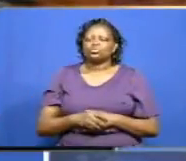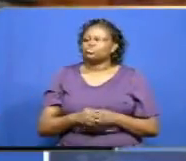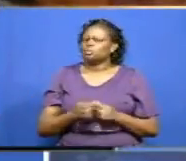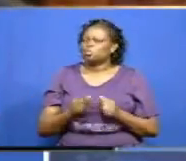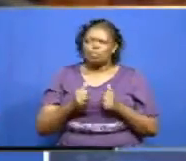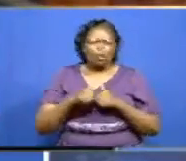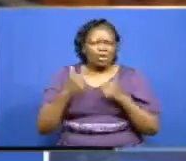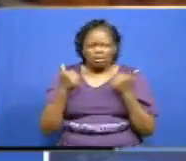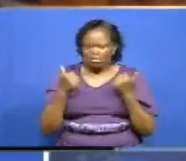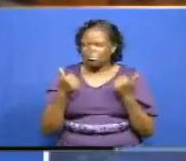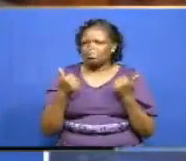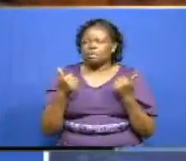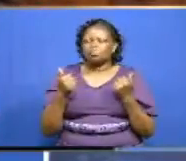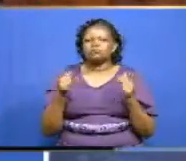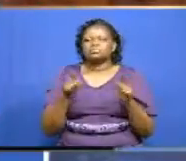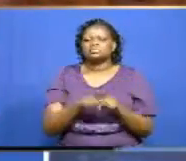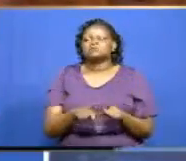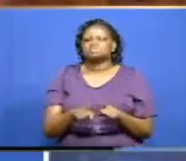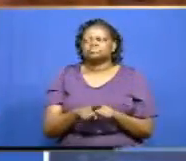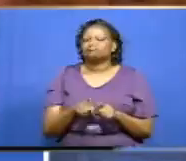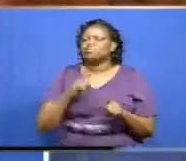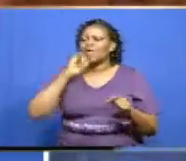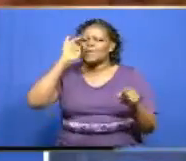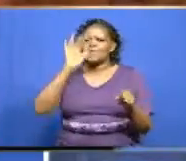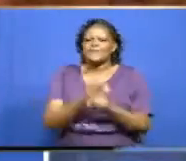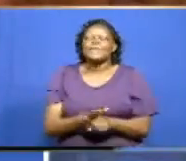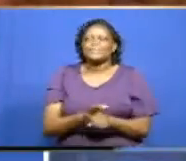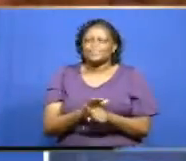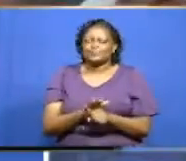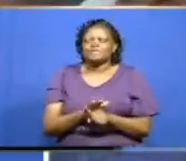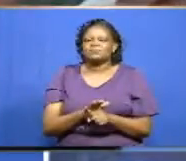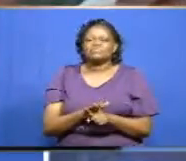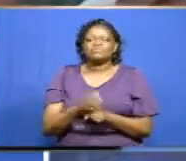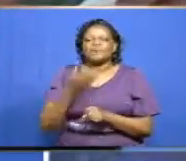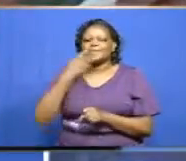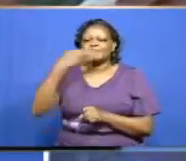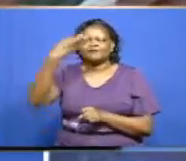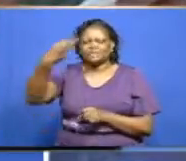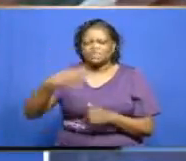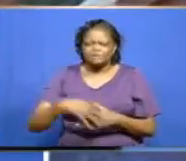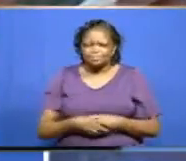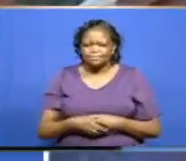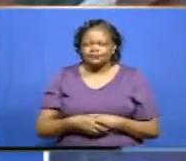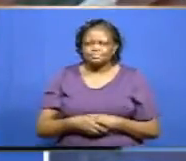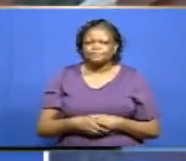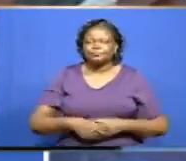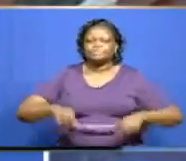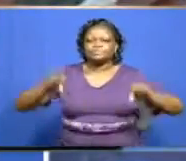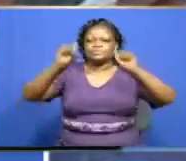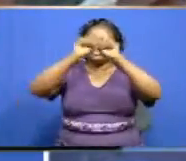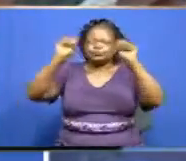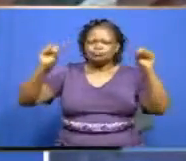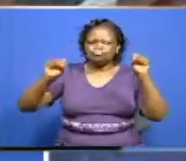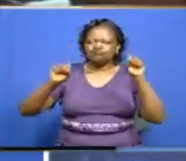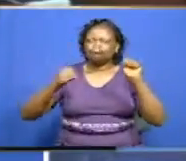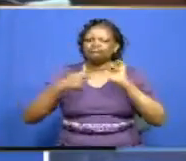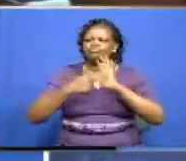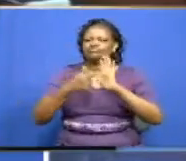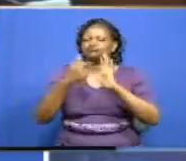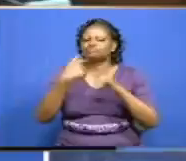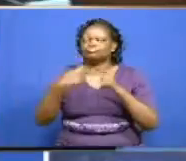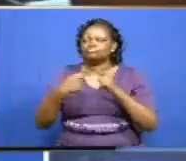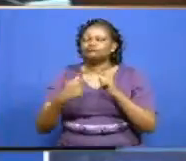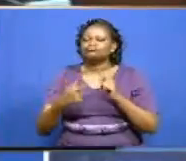resilient, and brimming with the promise of an even brighter tomorrow. The head of state highlighted the progress made